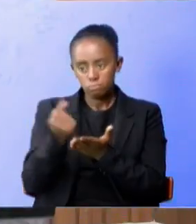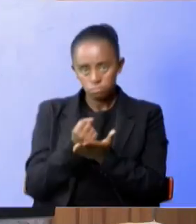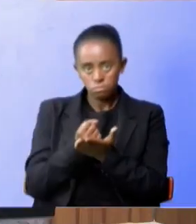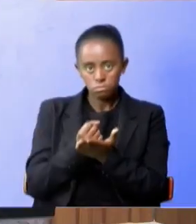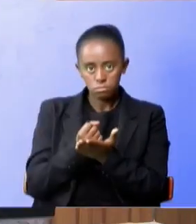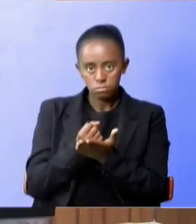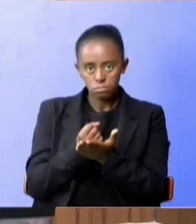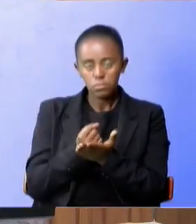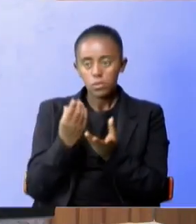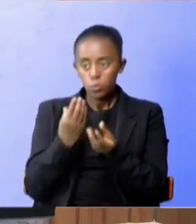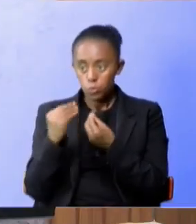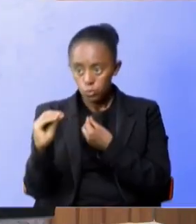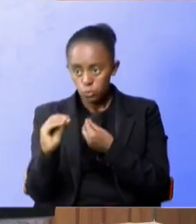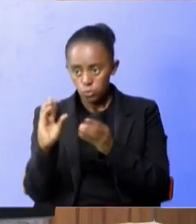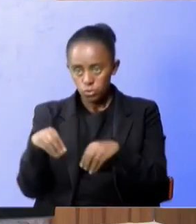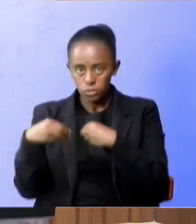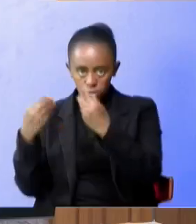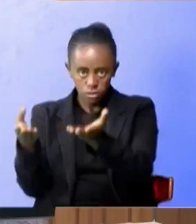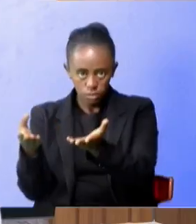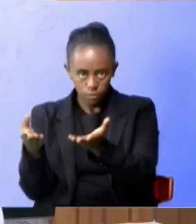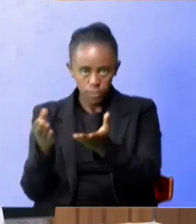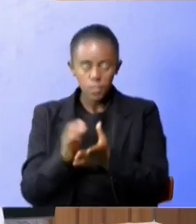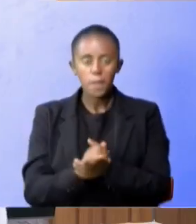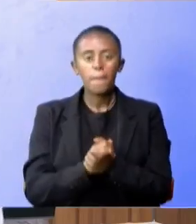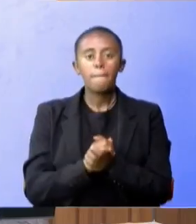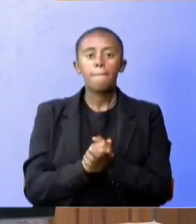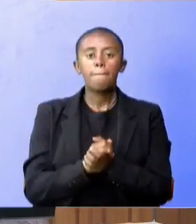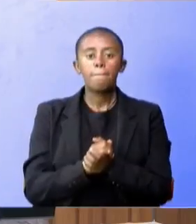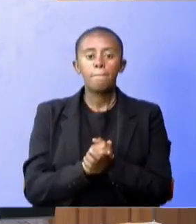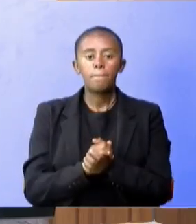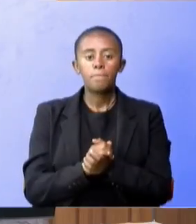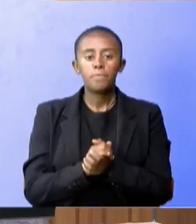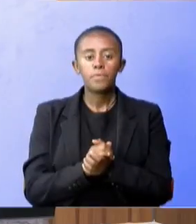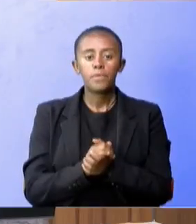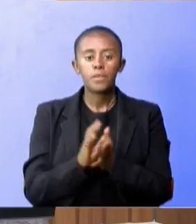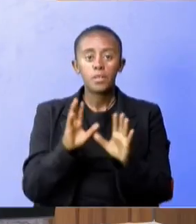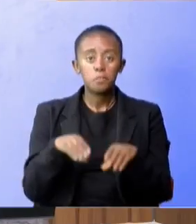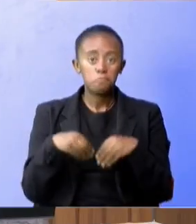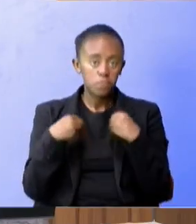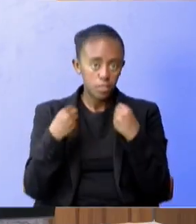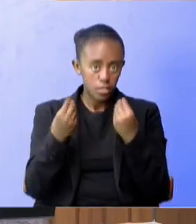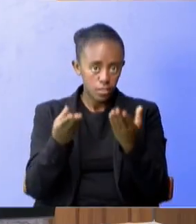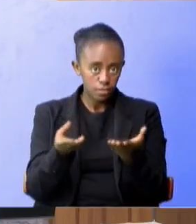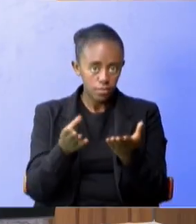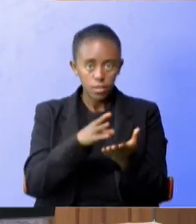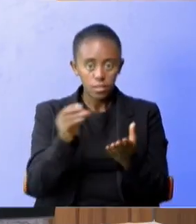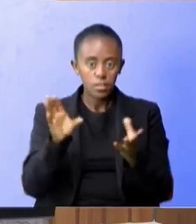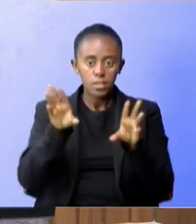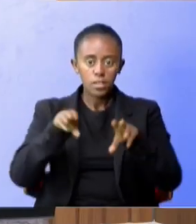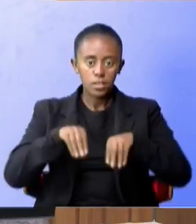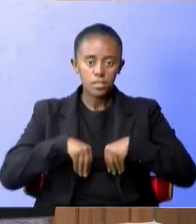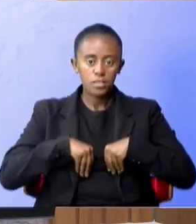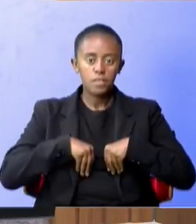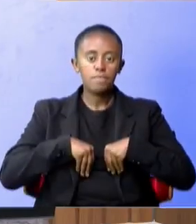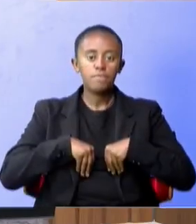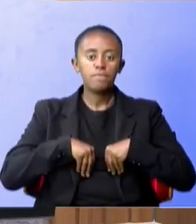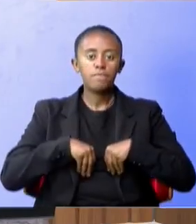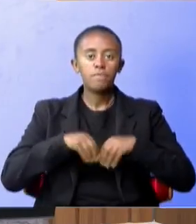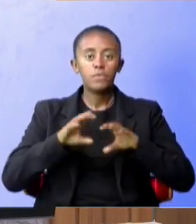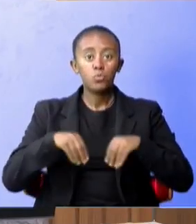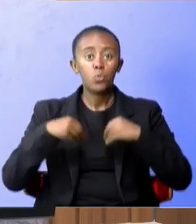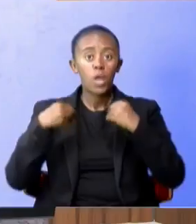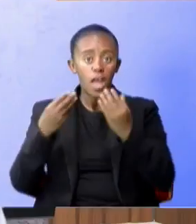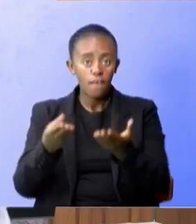and when you sell something, you are giving something. Just the same with give and receive. You